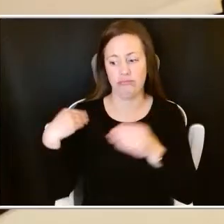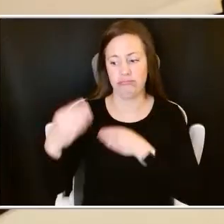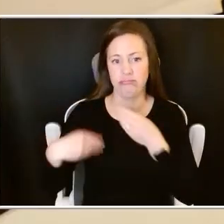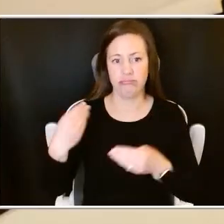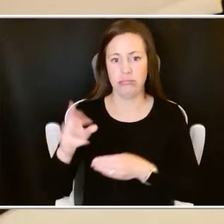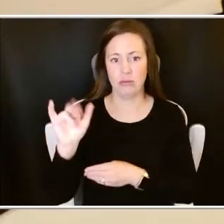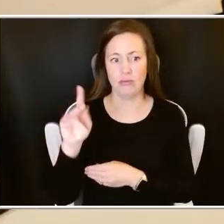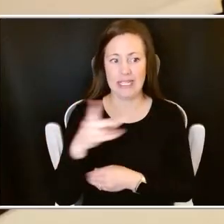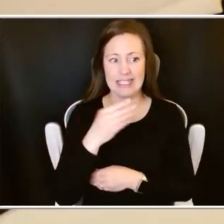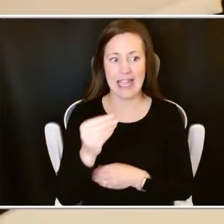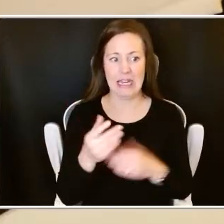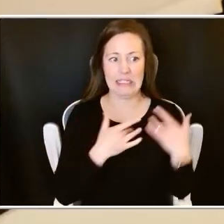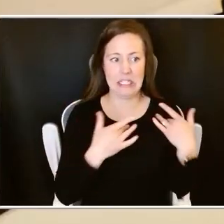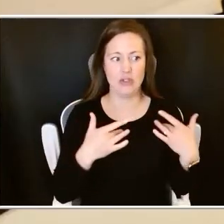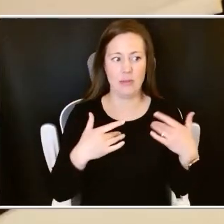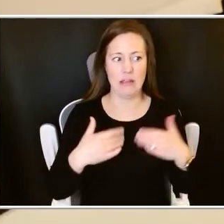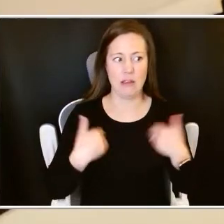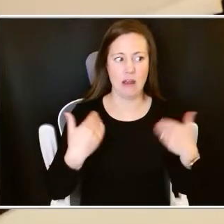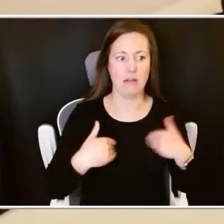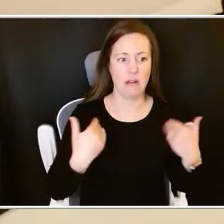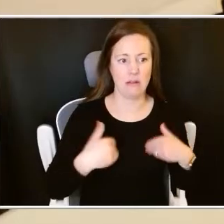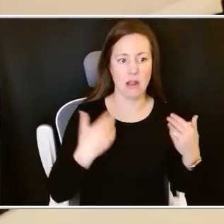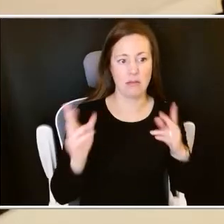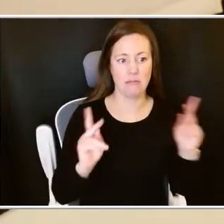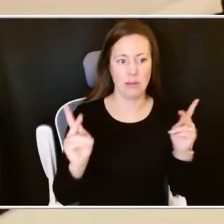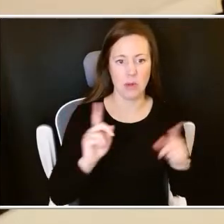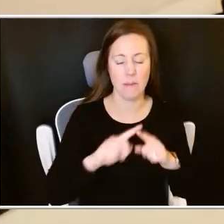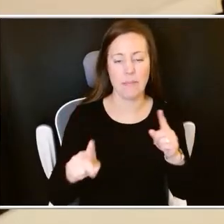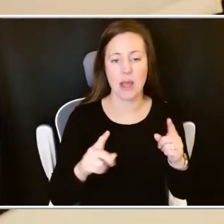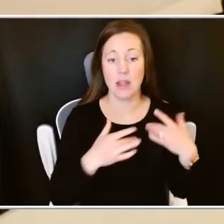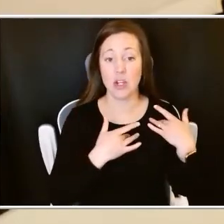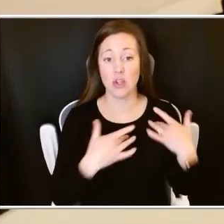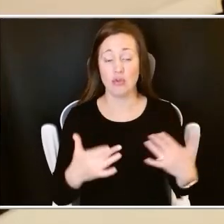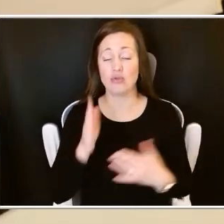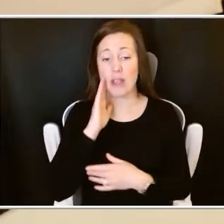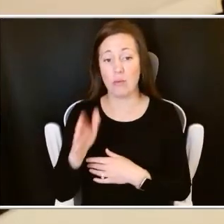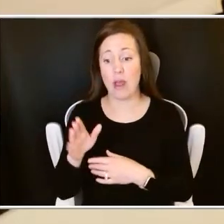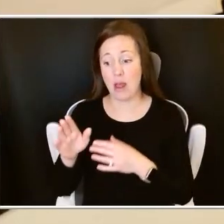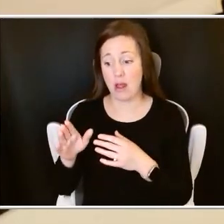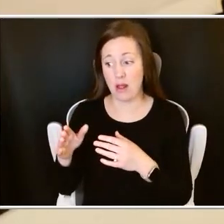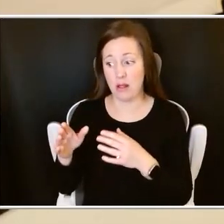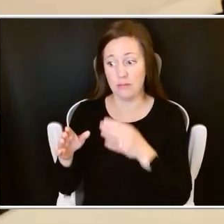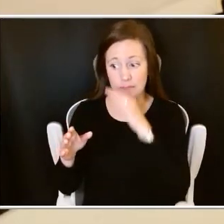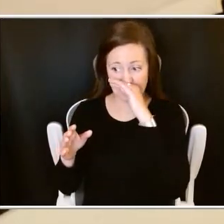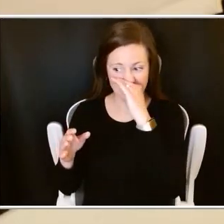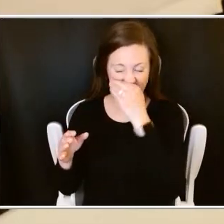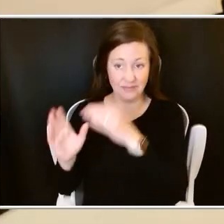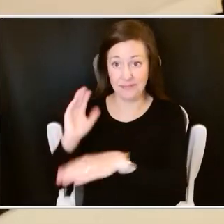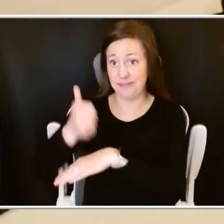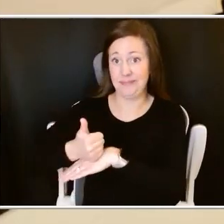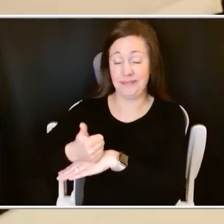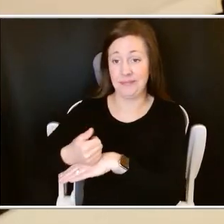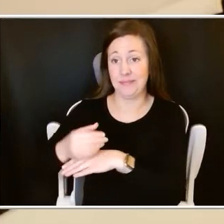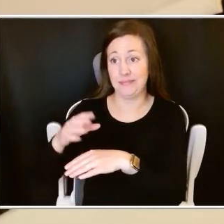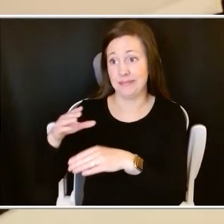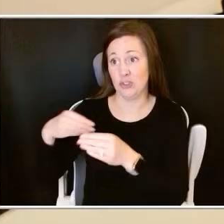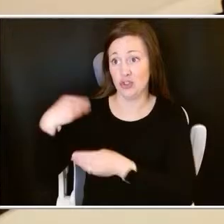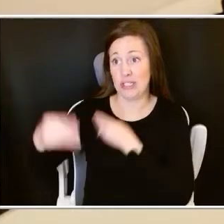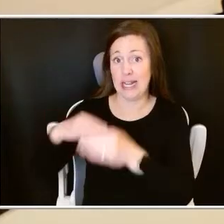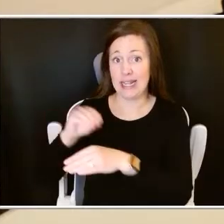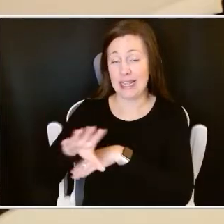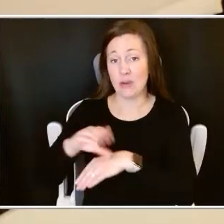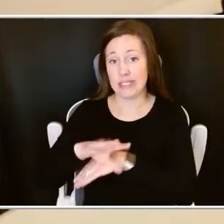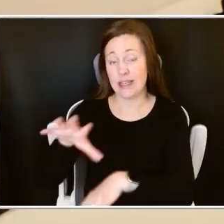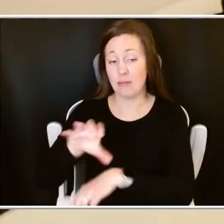younger individuals. But the thing that usually triggers a genetic counseling appointment or